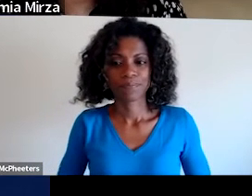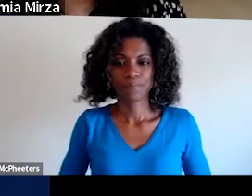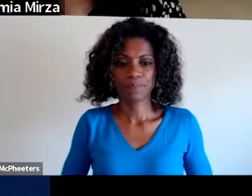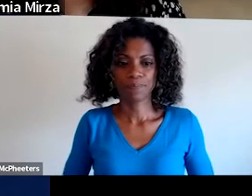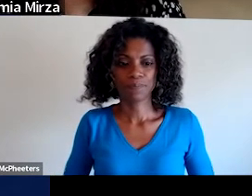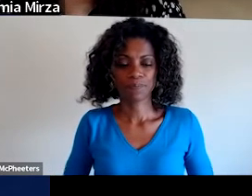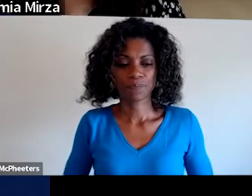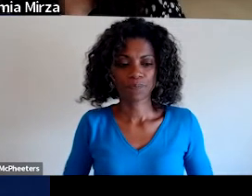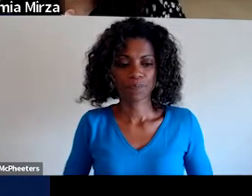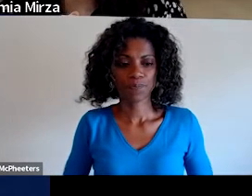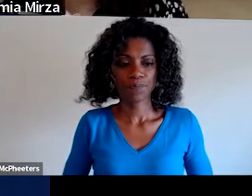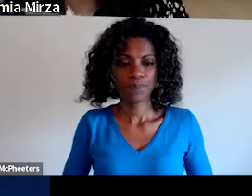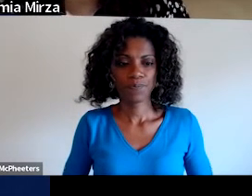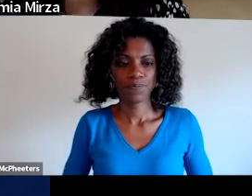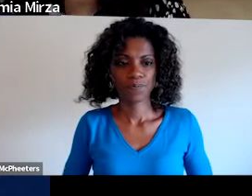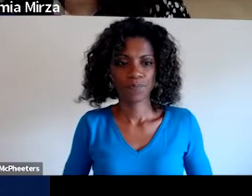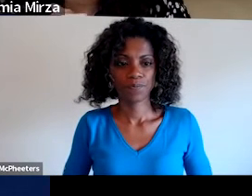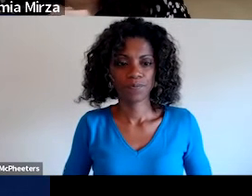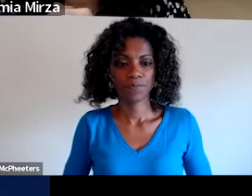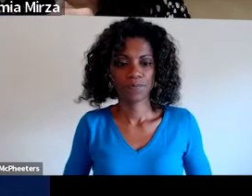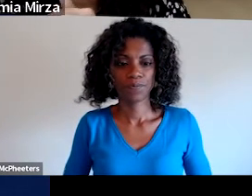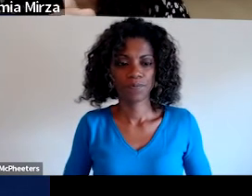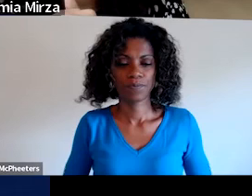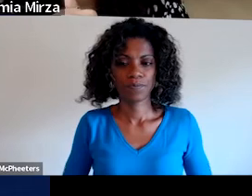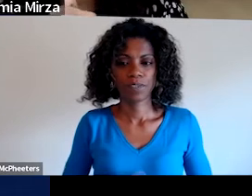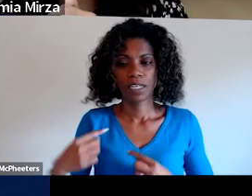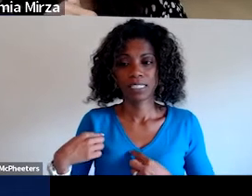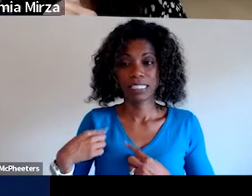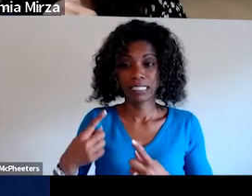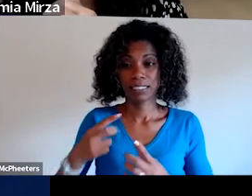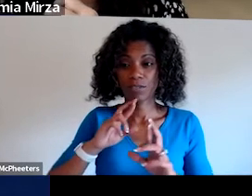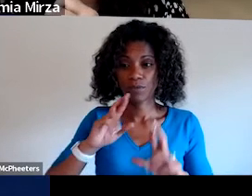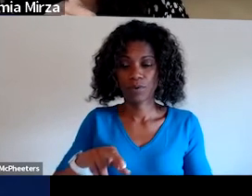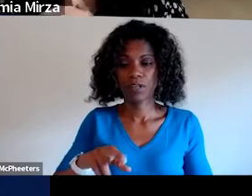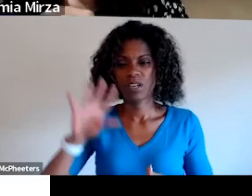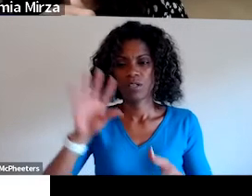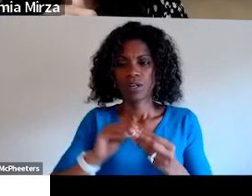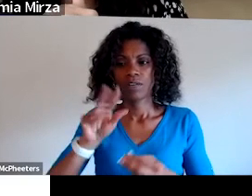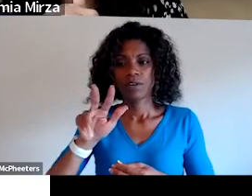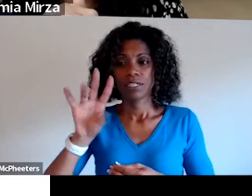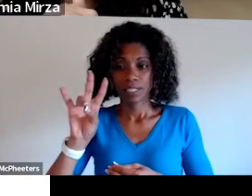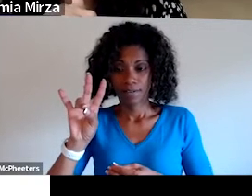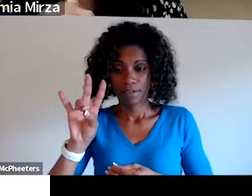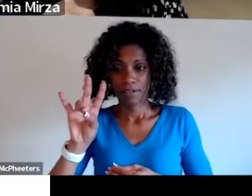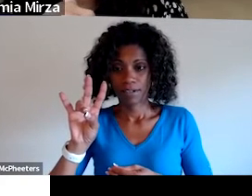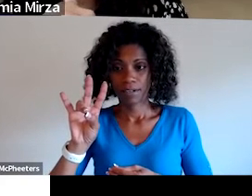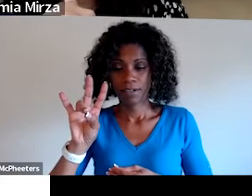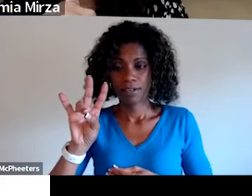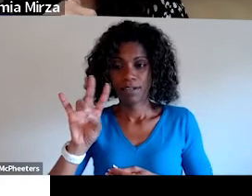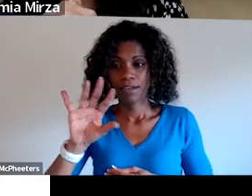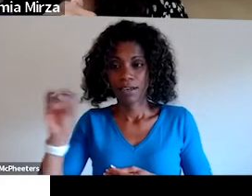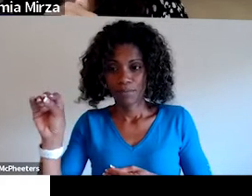Since the time of this report, 37 of the 50 companies that were included in this study ended up